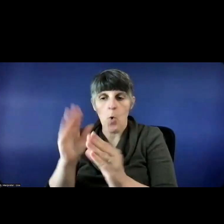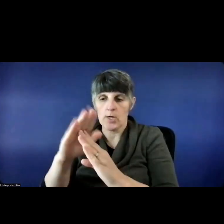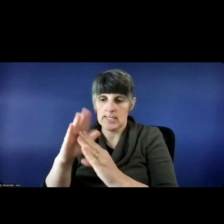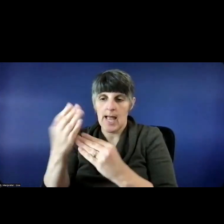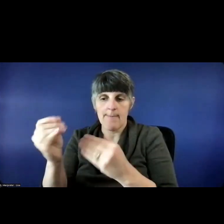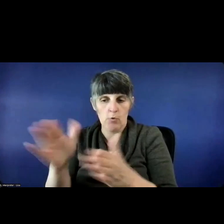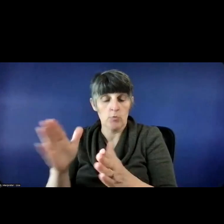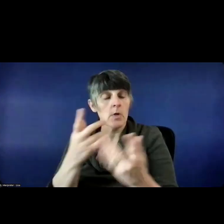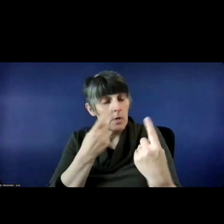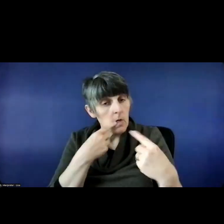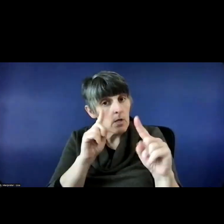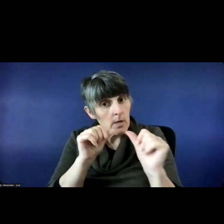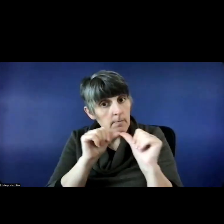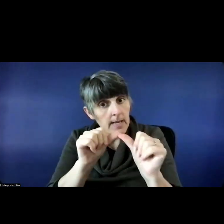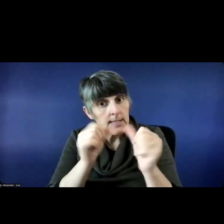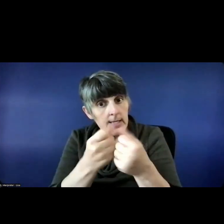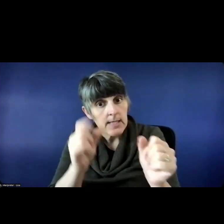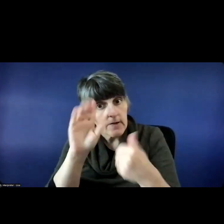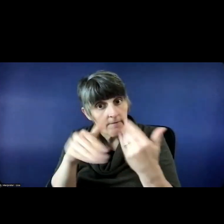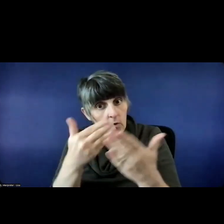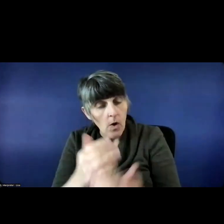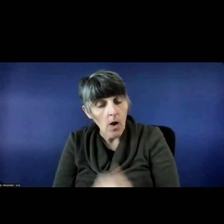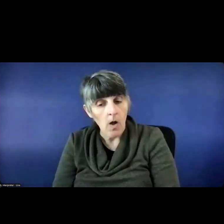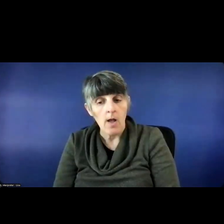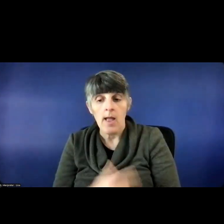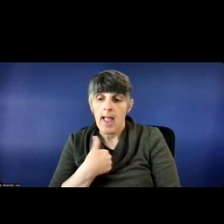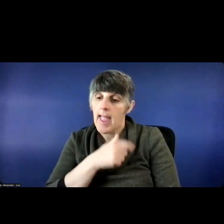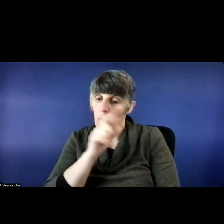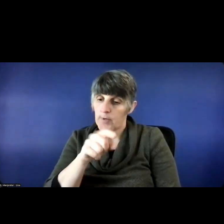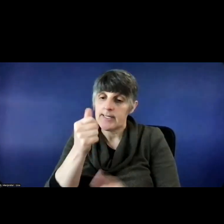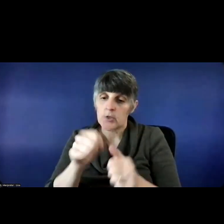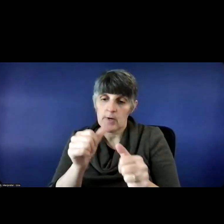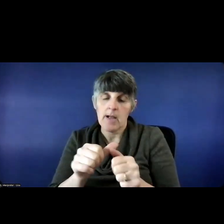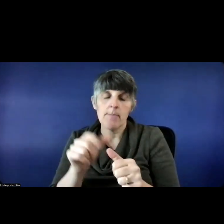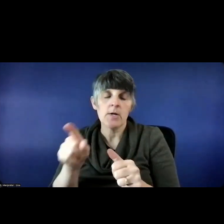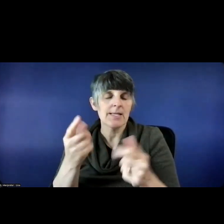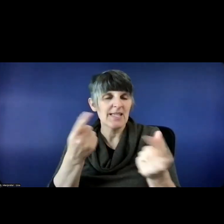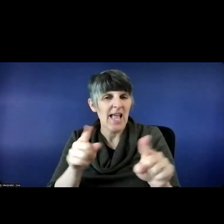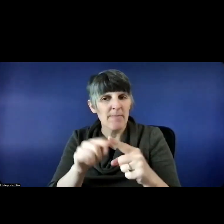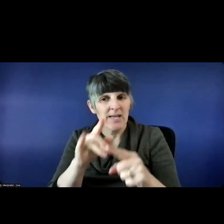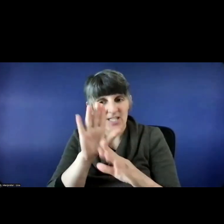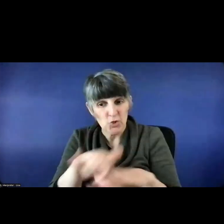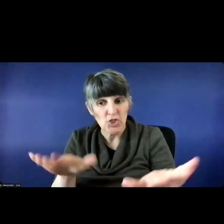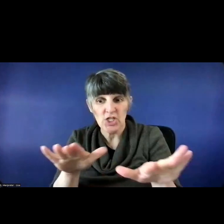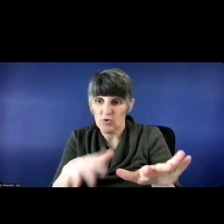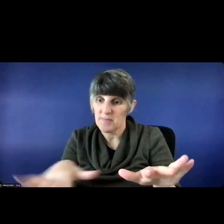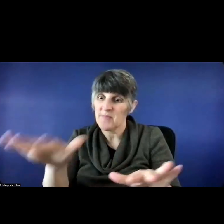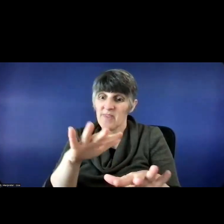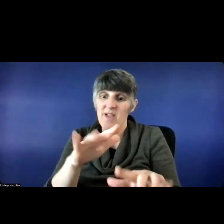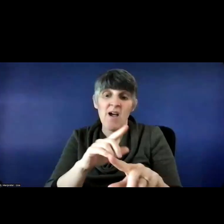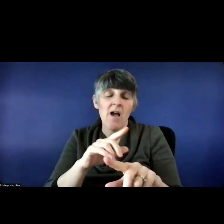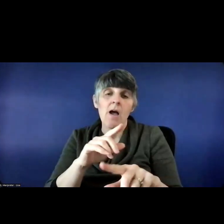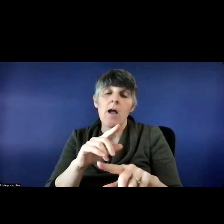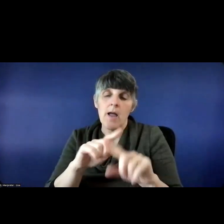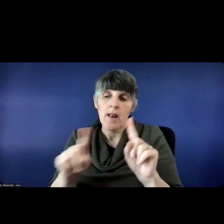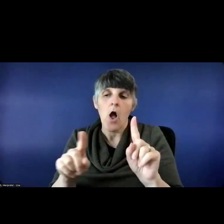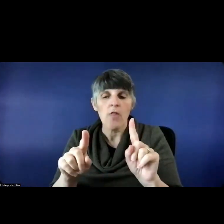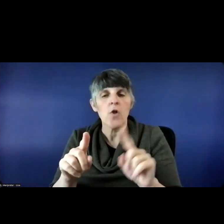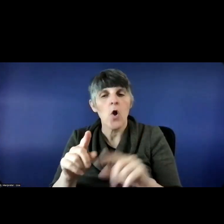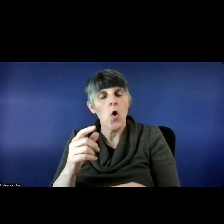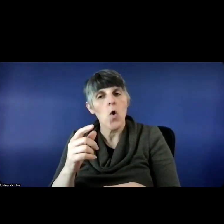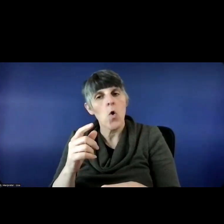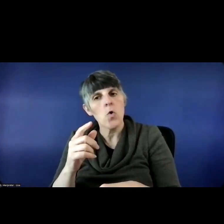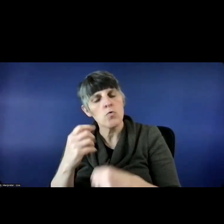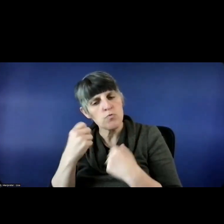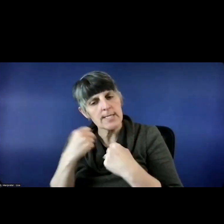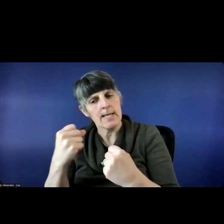in maintaining safety for everyone. And we need to remember this is happening to children. And although resilient, how can we expect